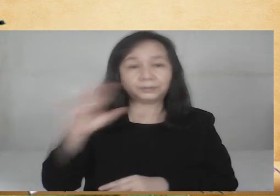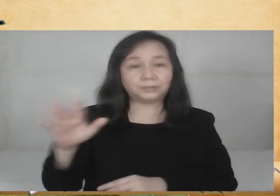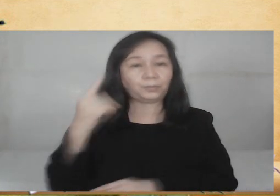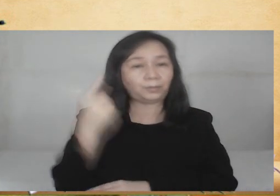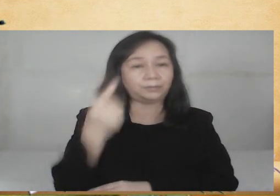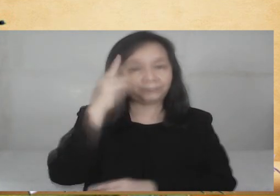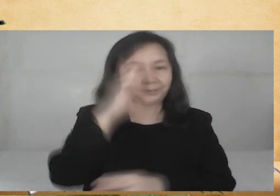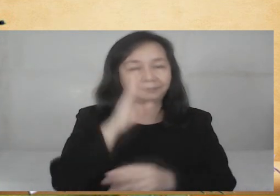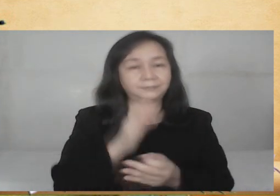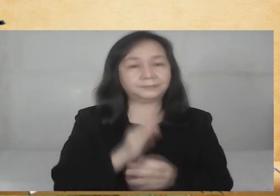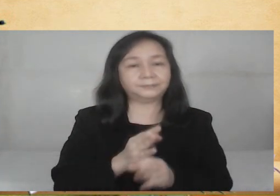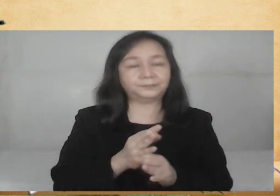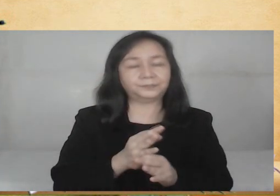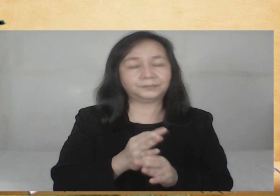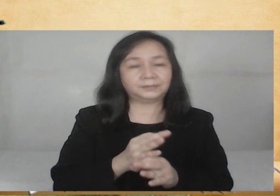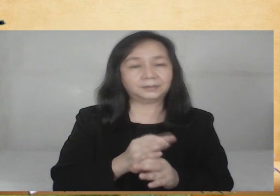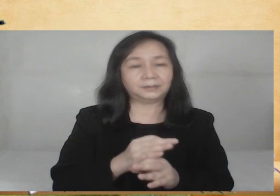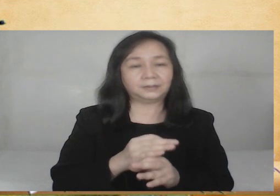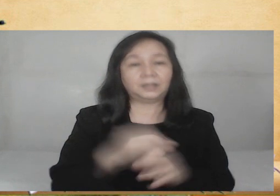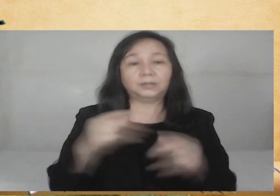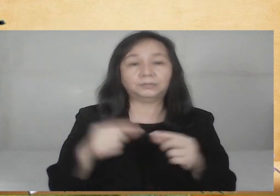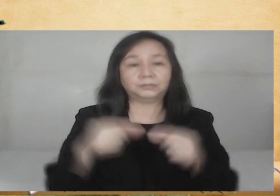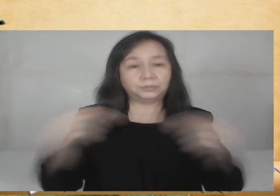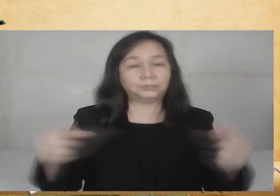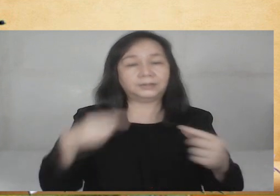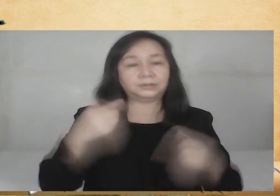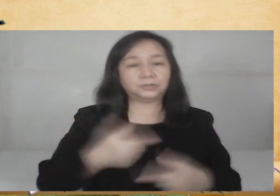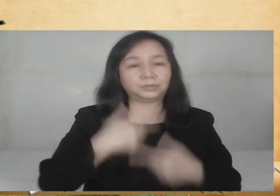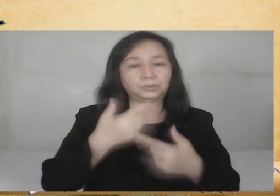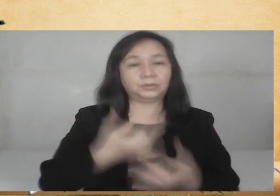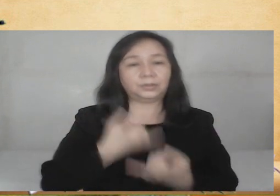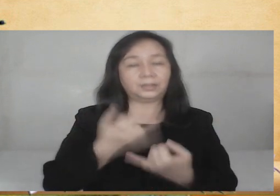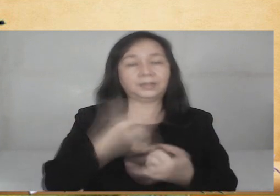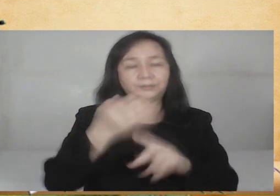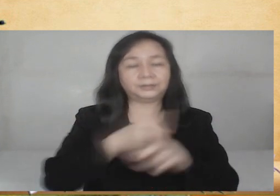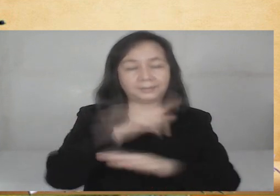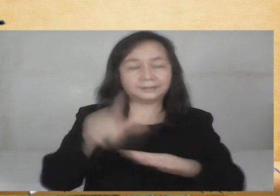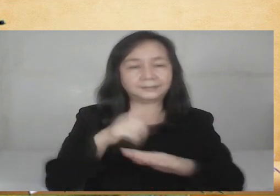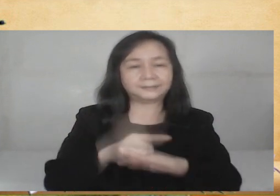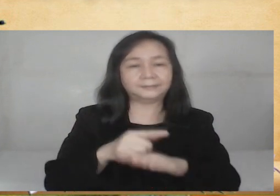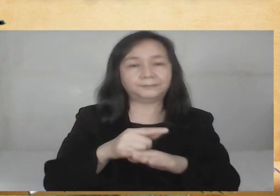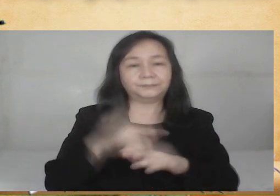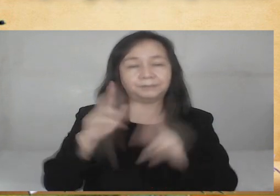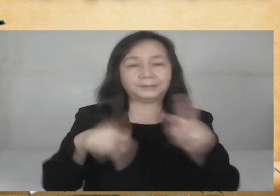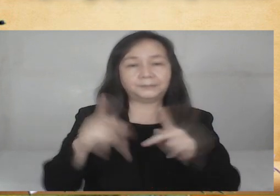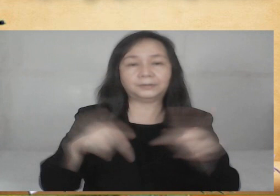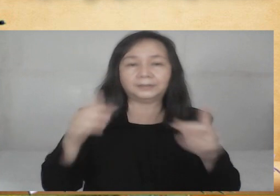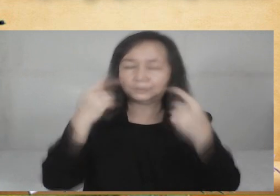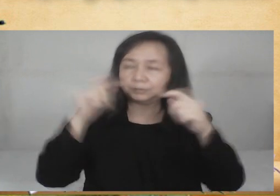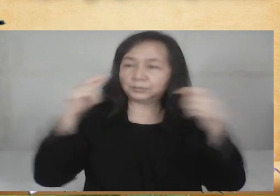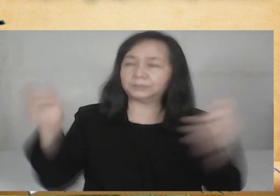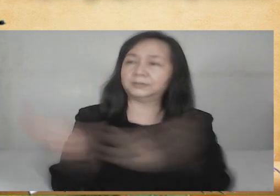in profession of the one faith. Therefore, overcome with Paschal joy, every land, every